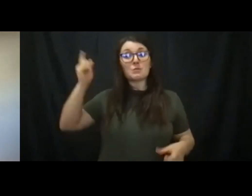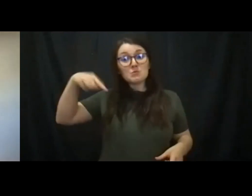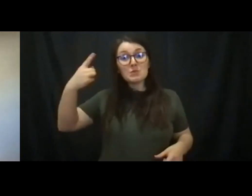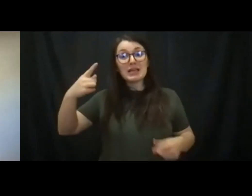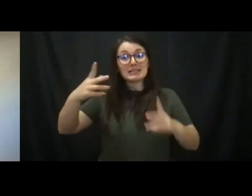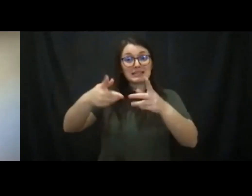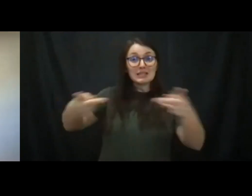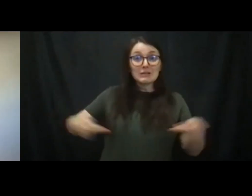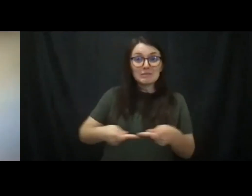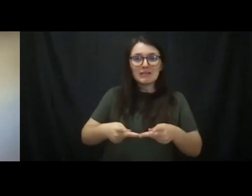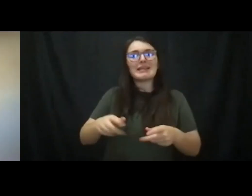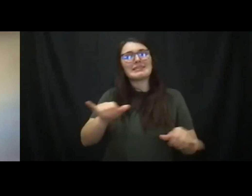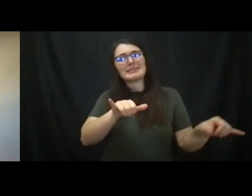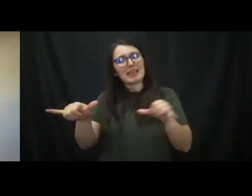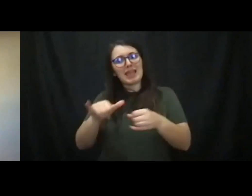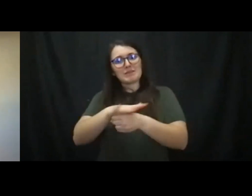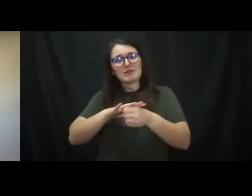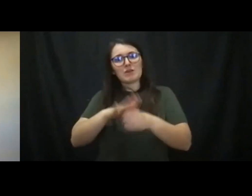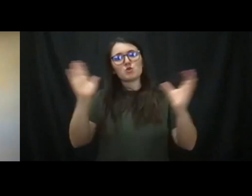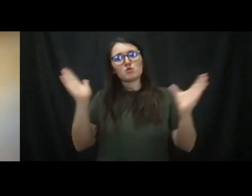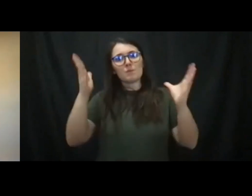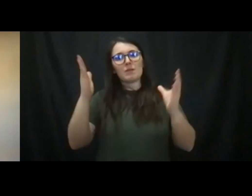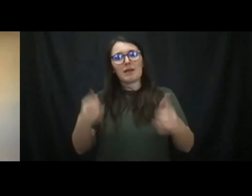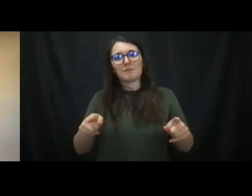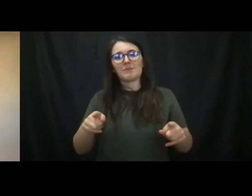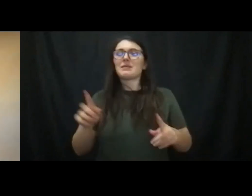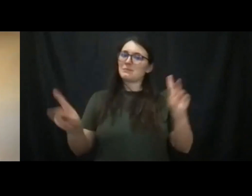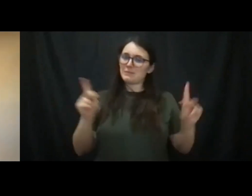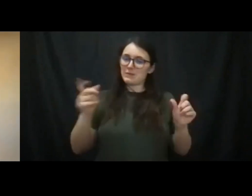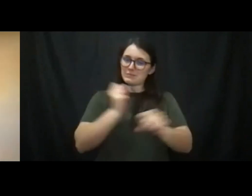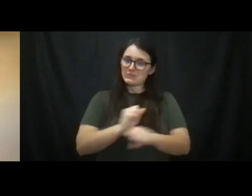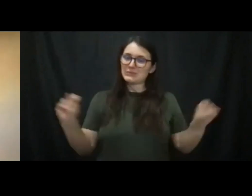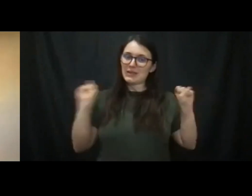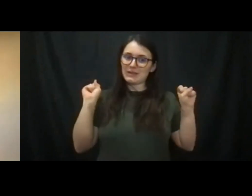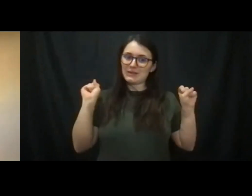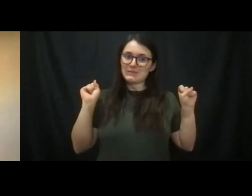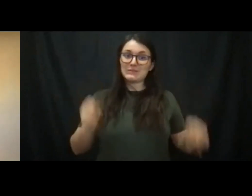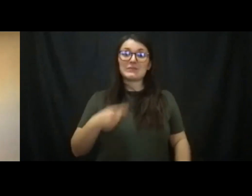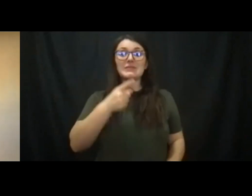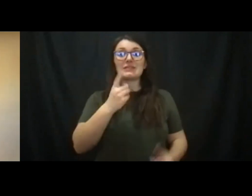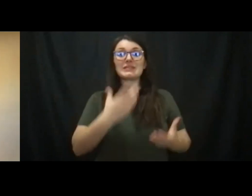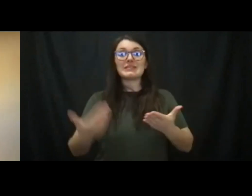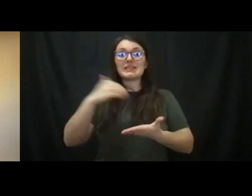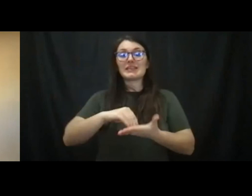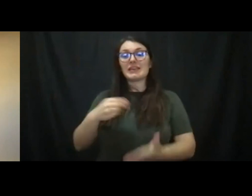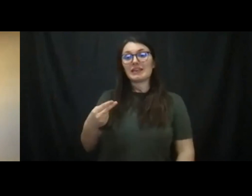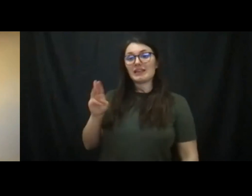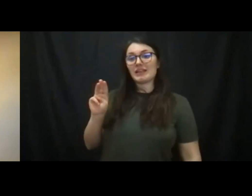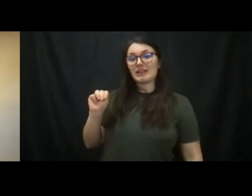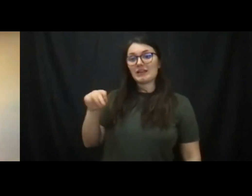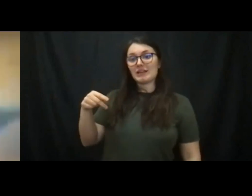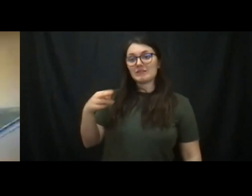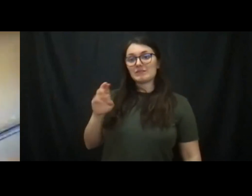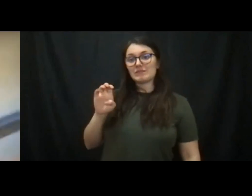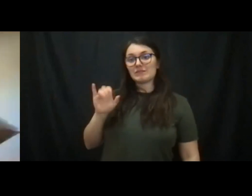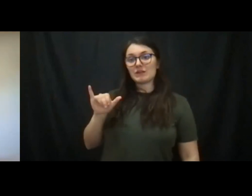same area, he got in trouble and people saved him. This was Humphrey the Lost Whale. Great